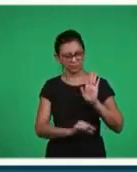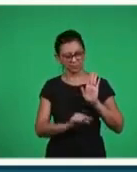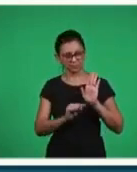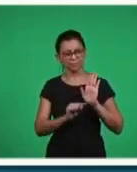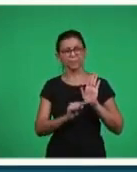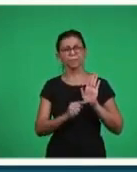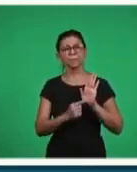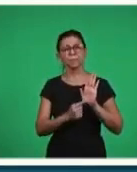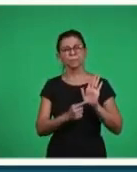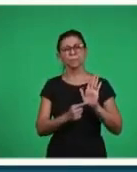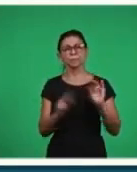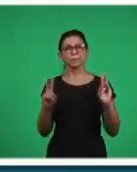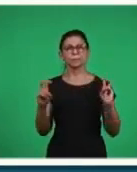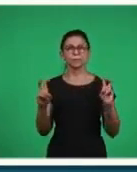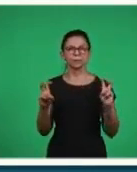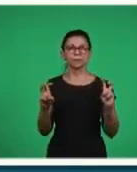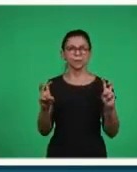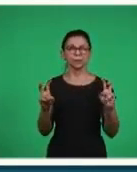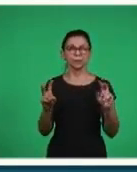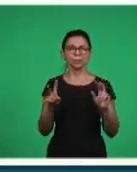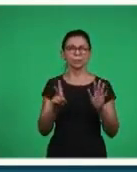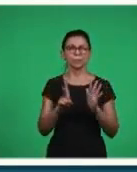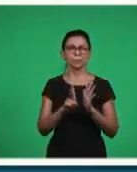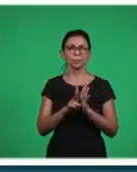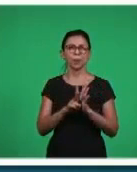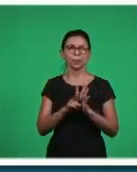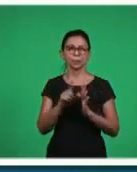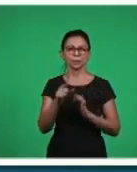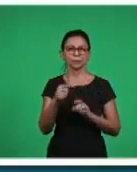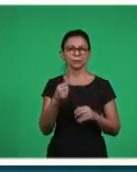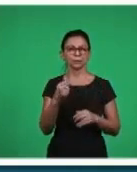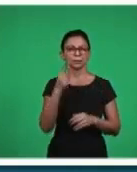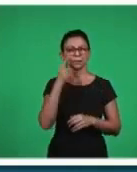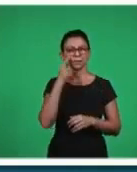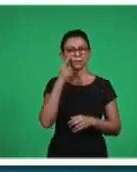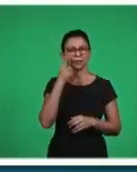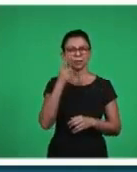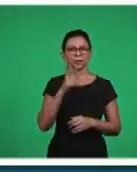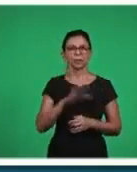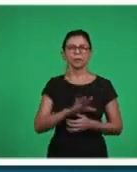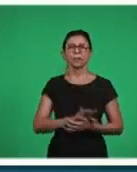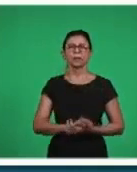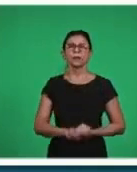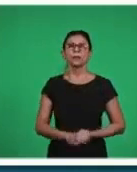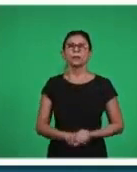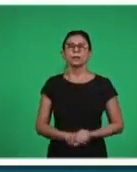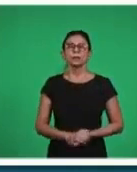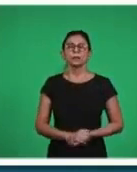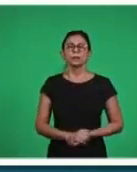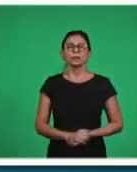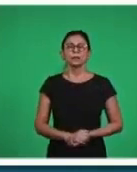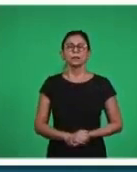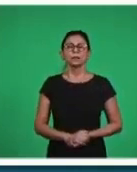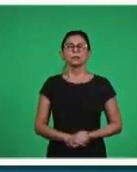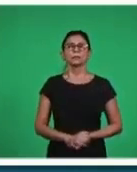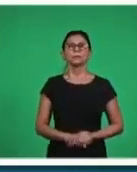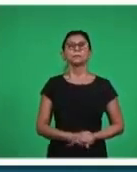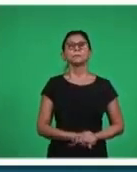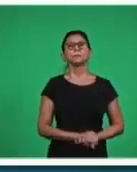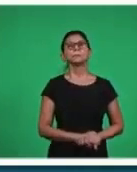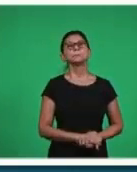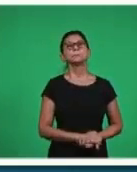many. So later on, the brethren are going to find an expression more appropriate to identify.